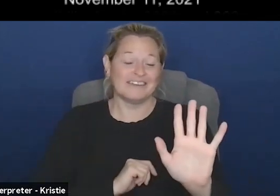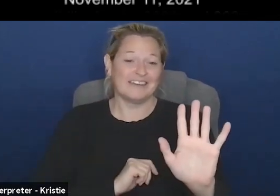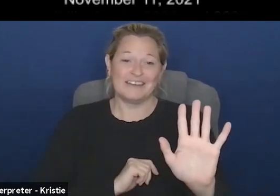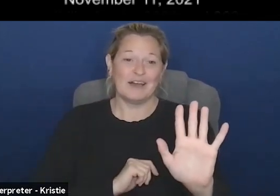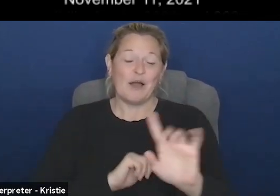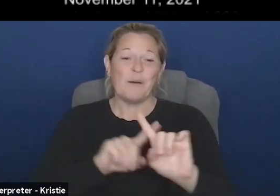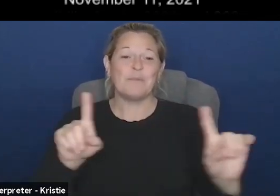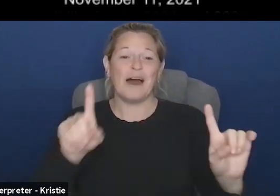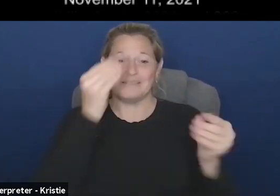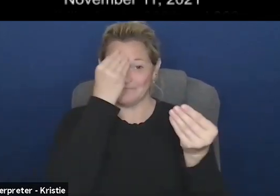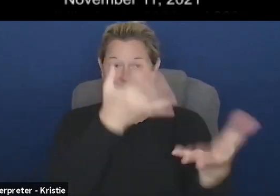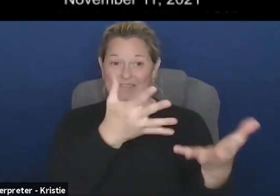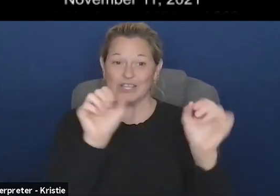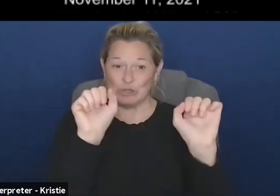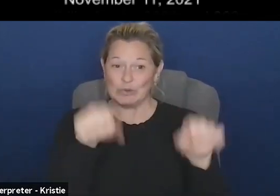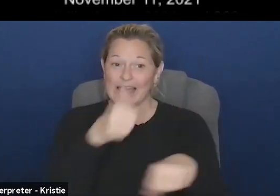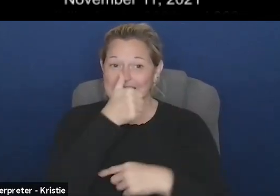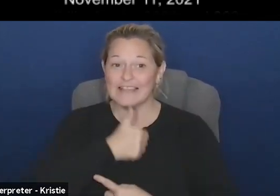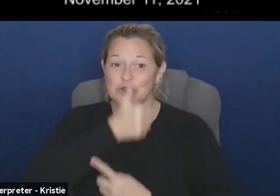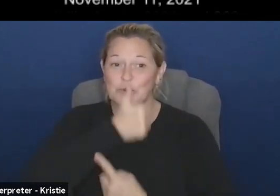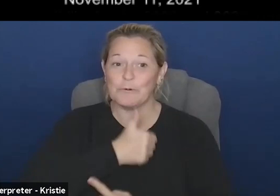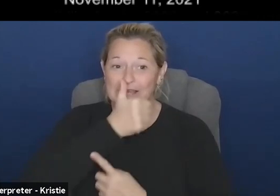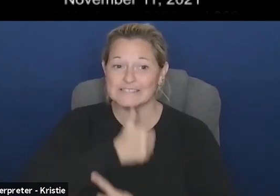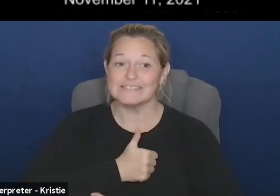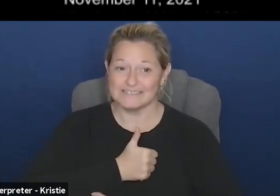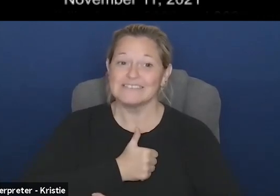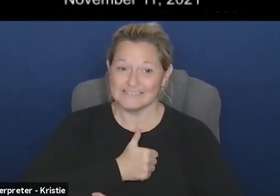through it. Hopefully,